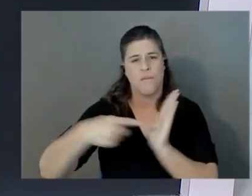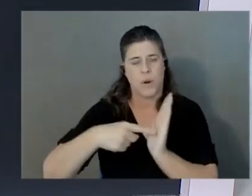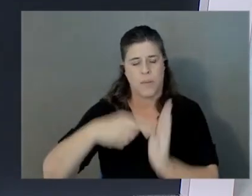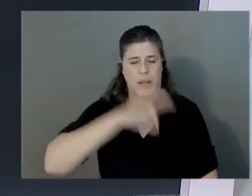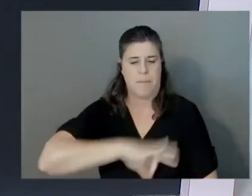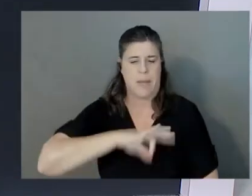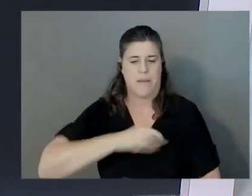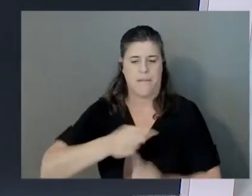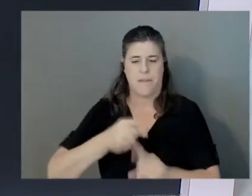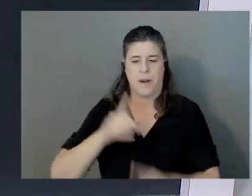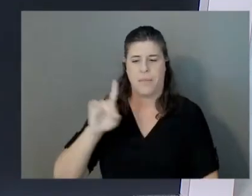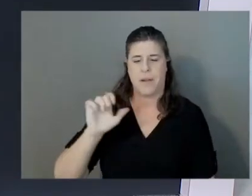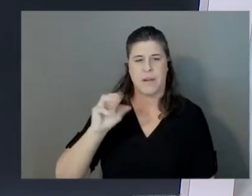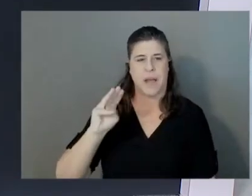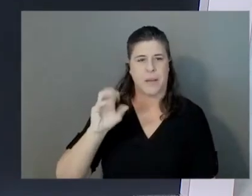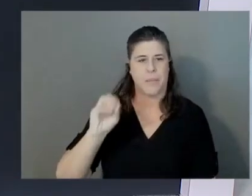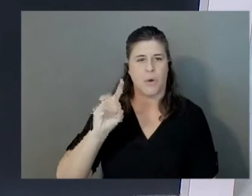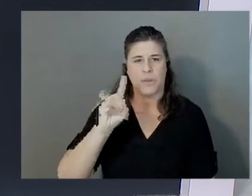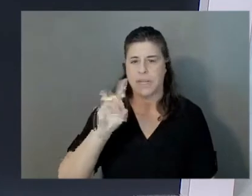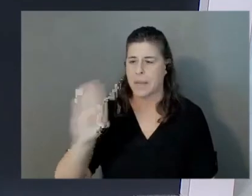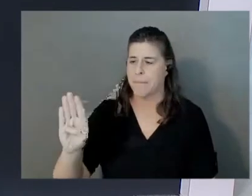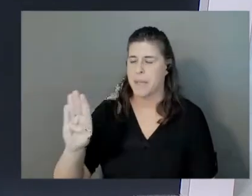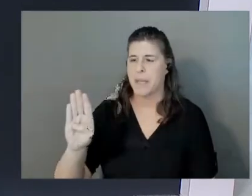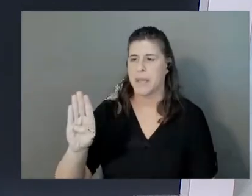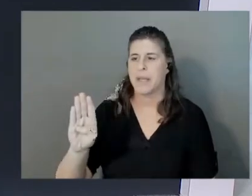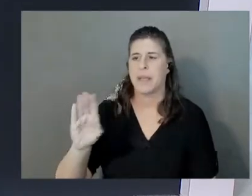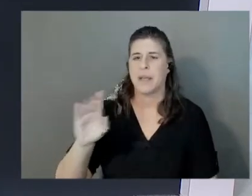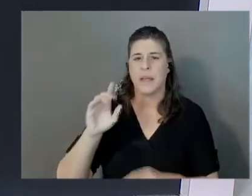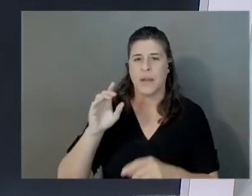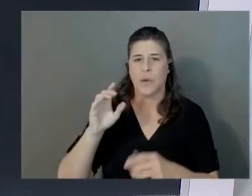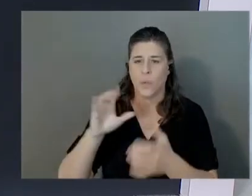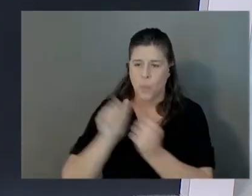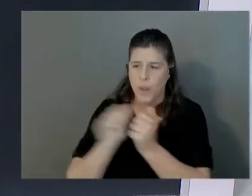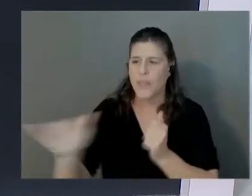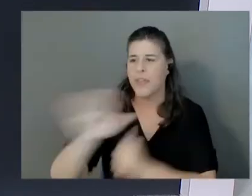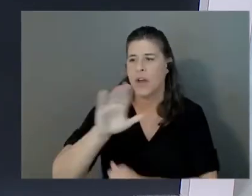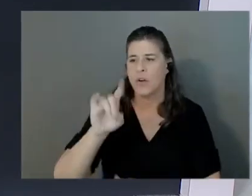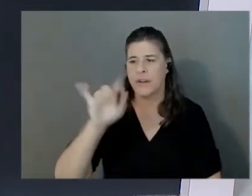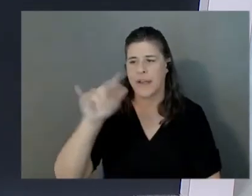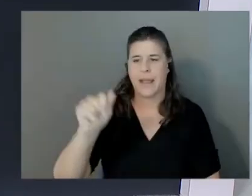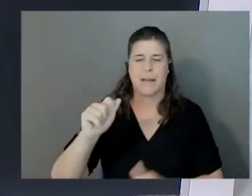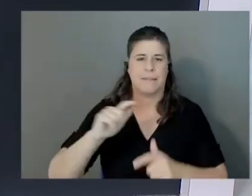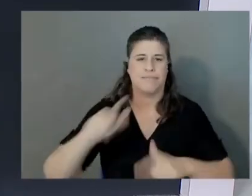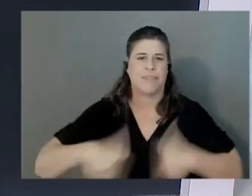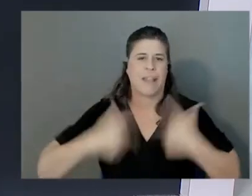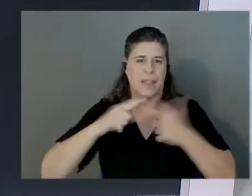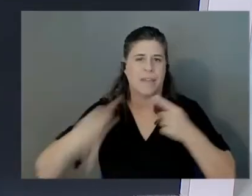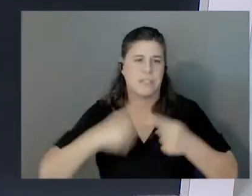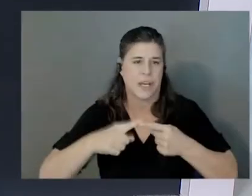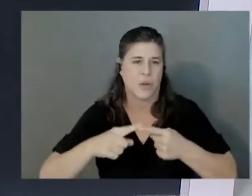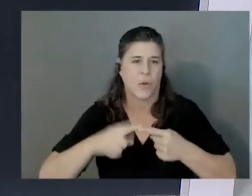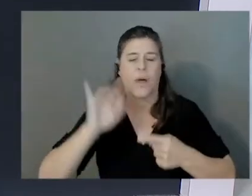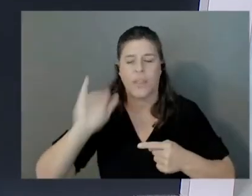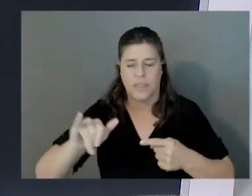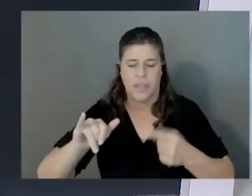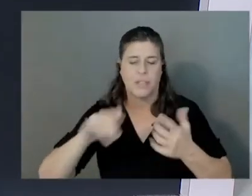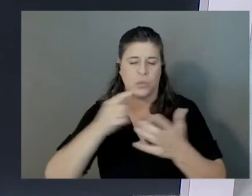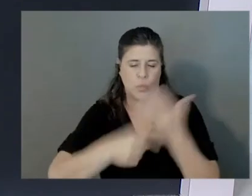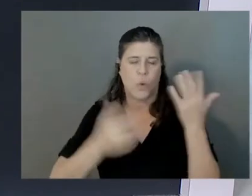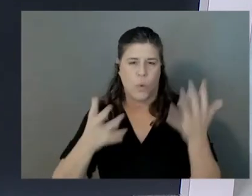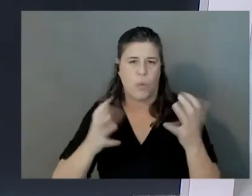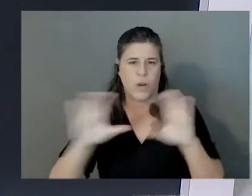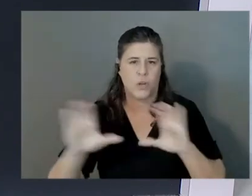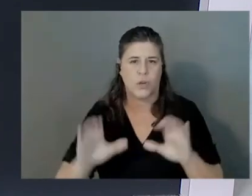DynamoDB thanks over their data life cycle. So that's what we try to do here. I think one of the